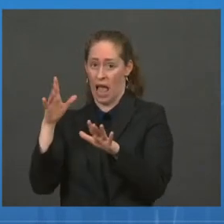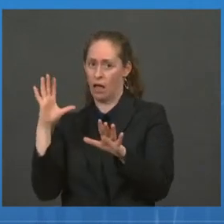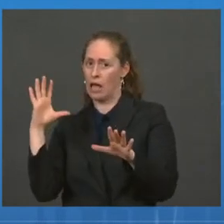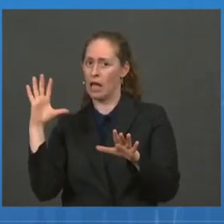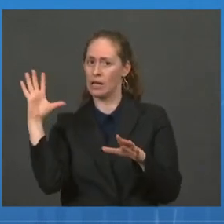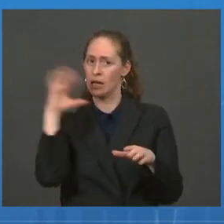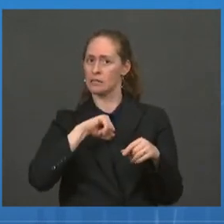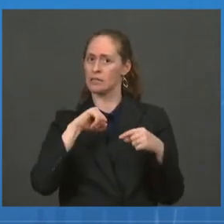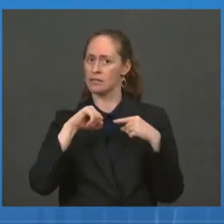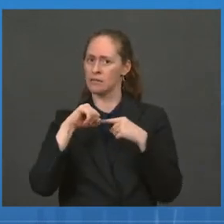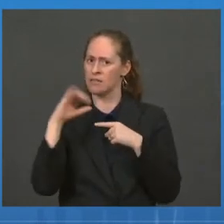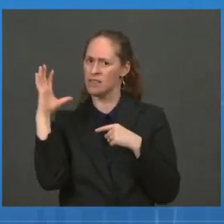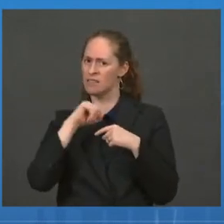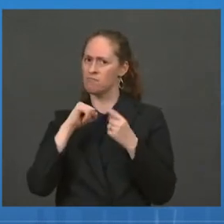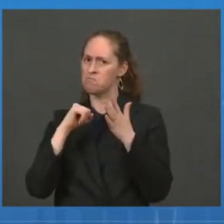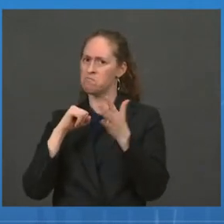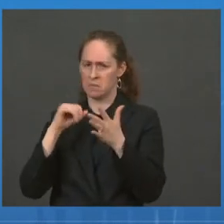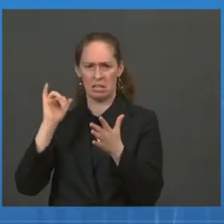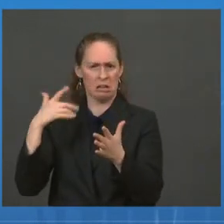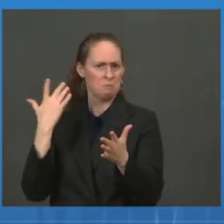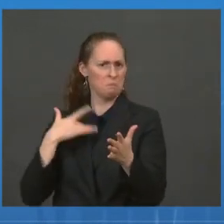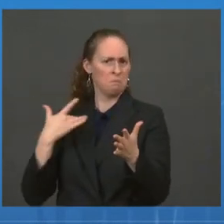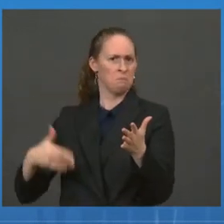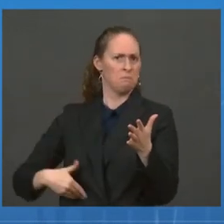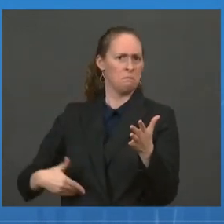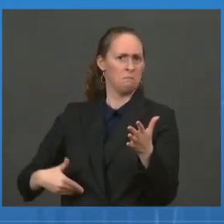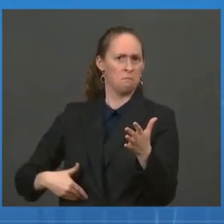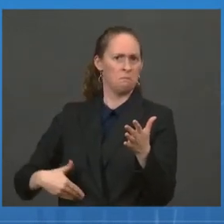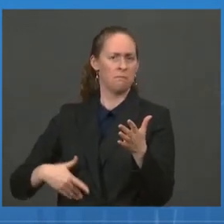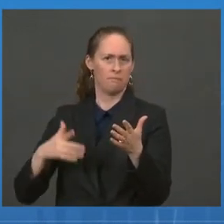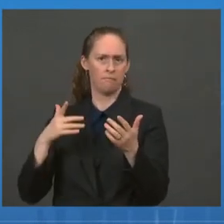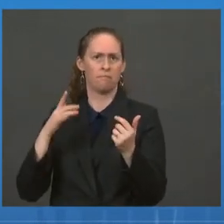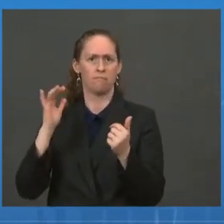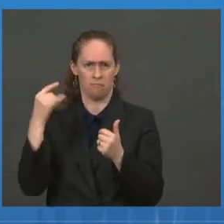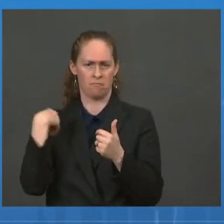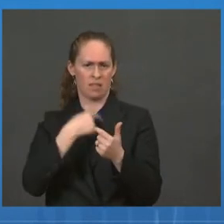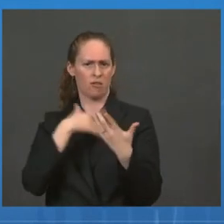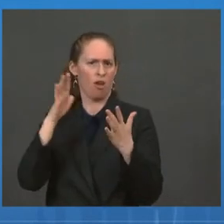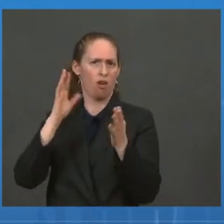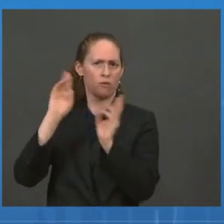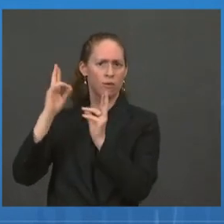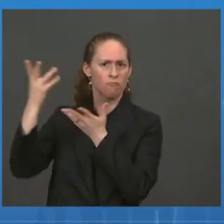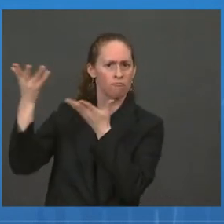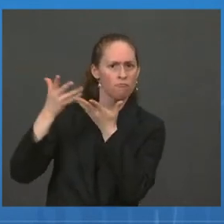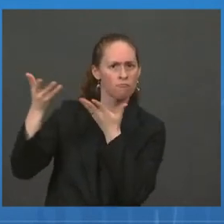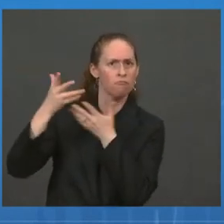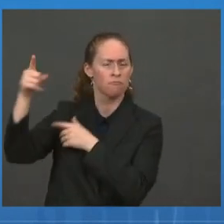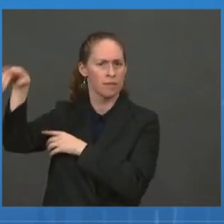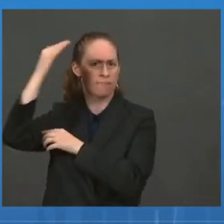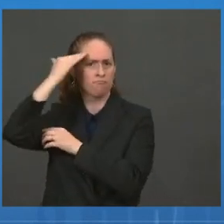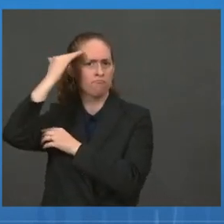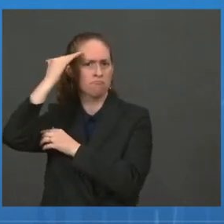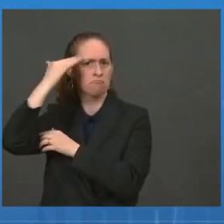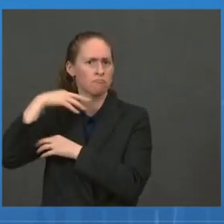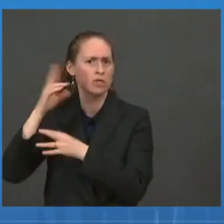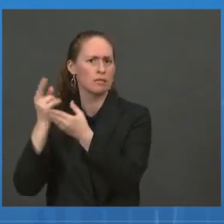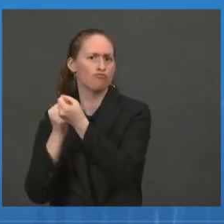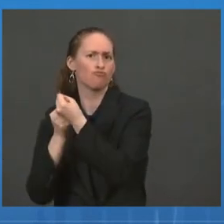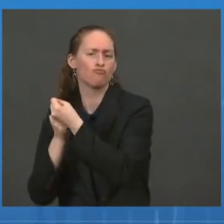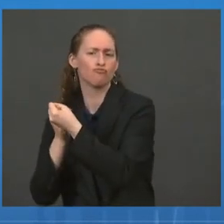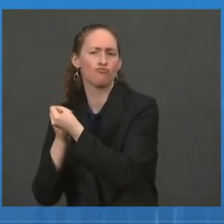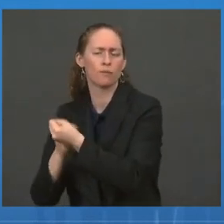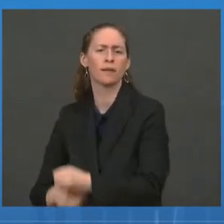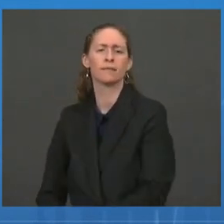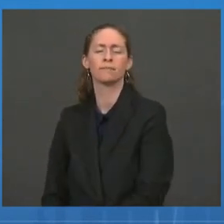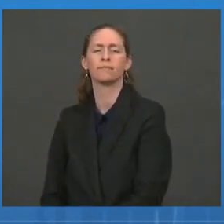process if needed but also for how would we rapidly get shots and arms and we know